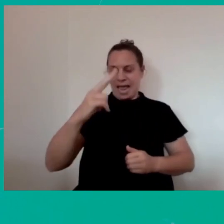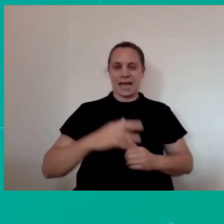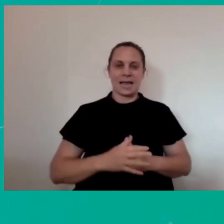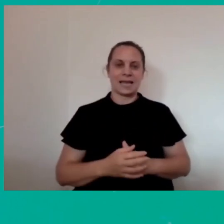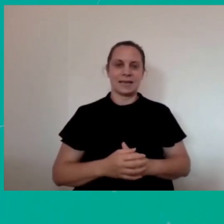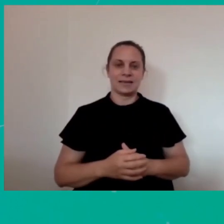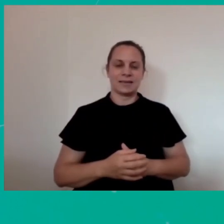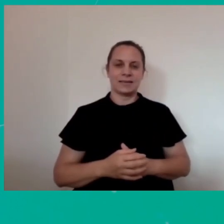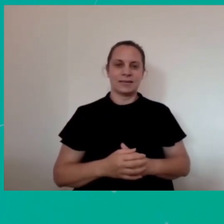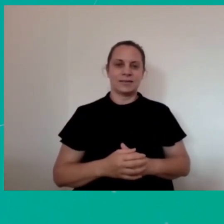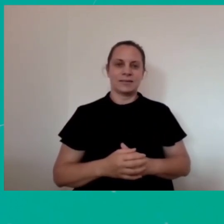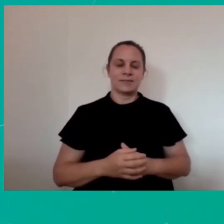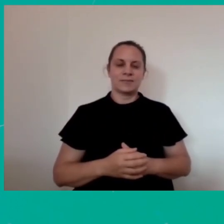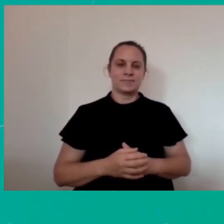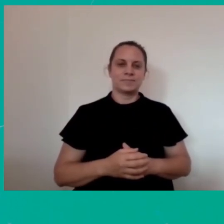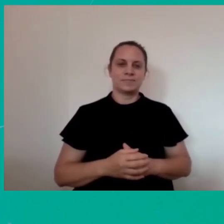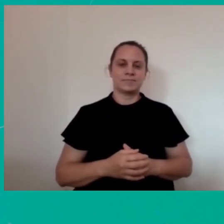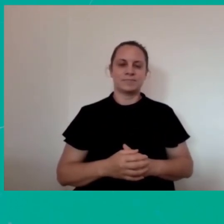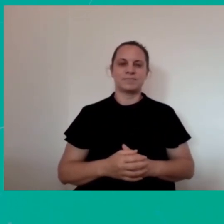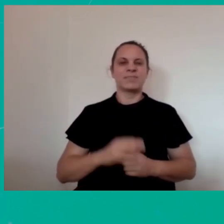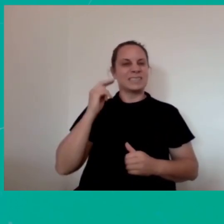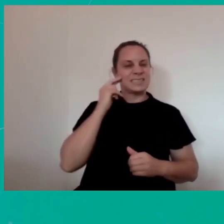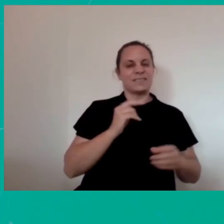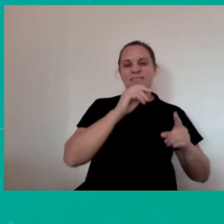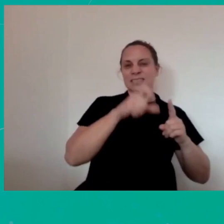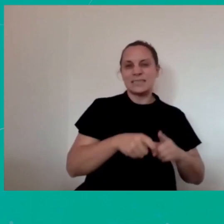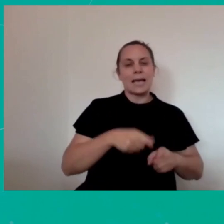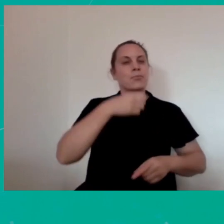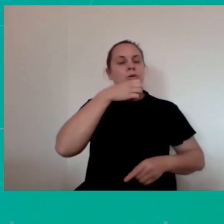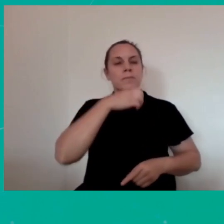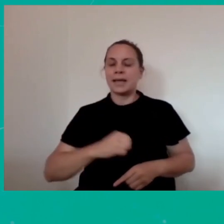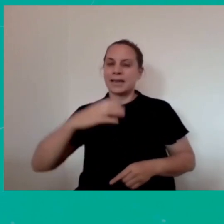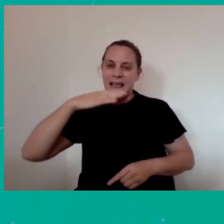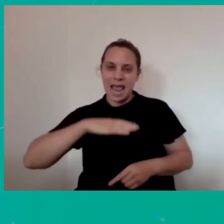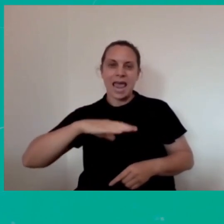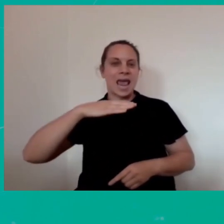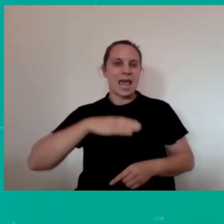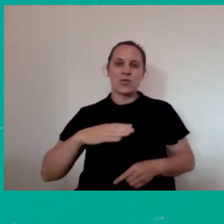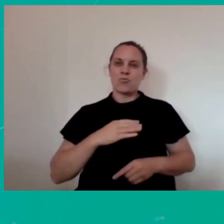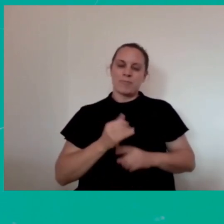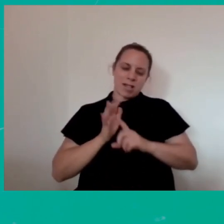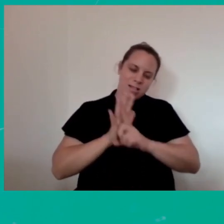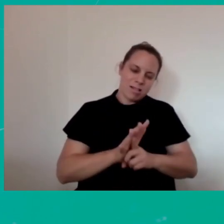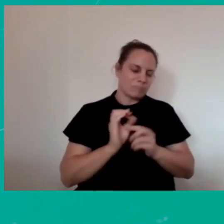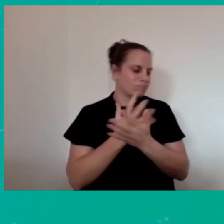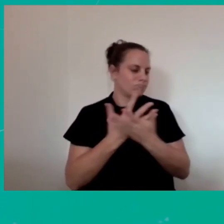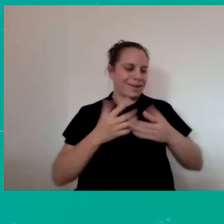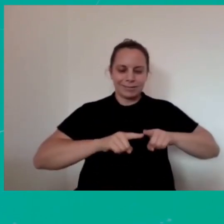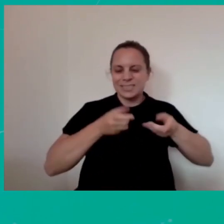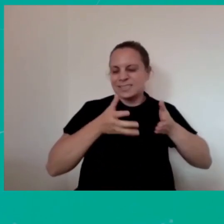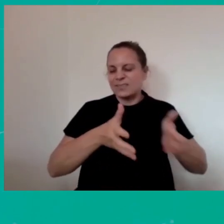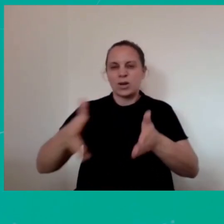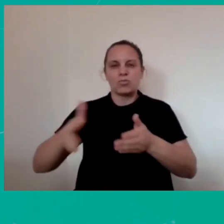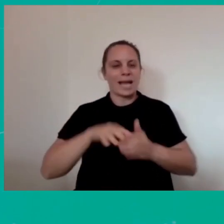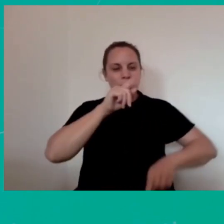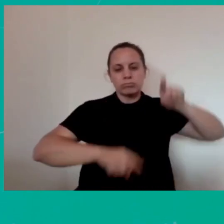Tangata whaikaha, deaf and disabled women, men and children are hurt in many ways by very many different people.